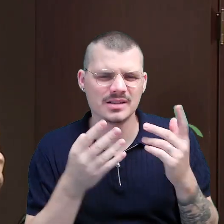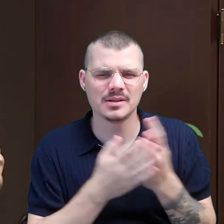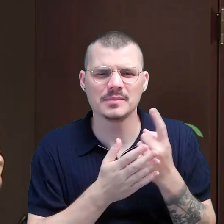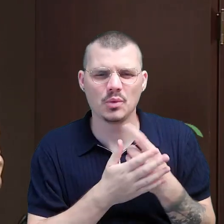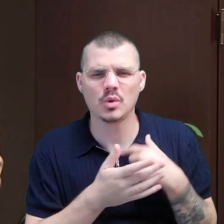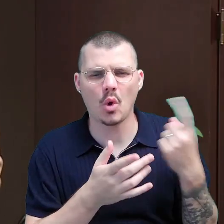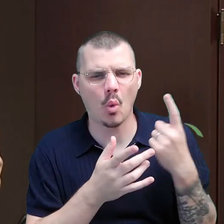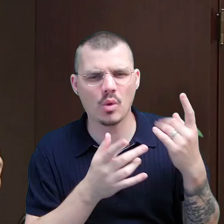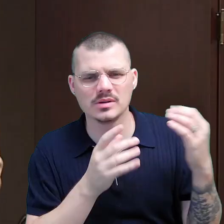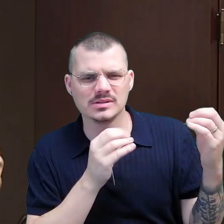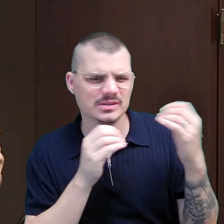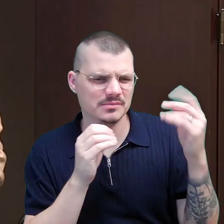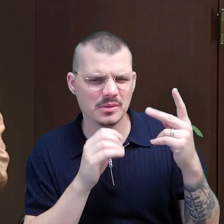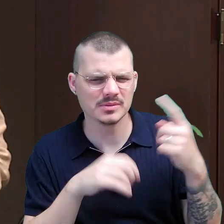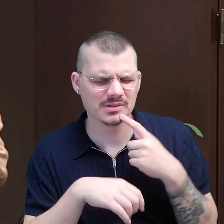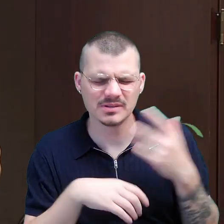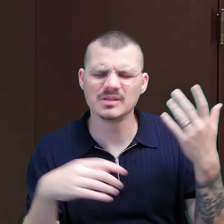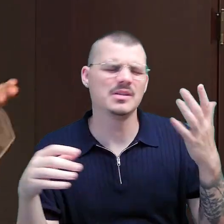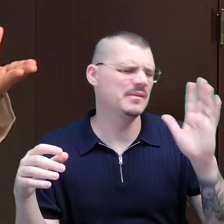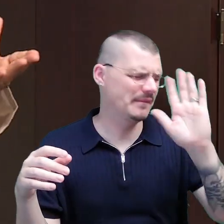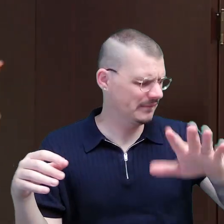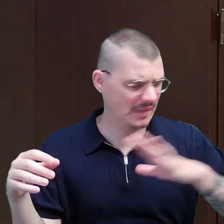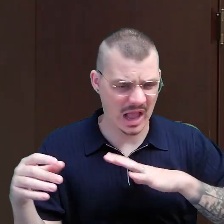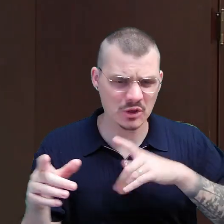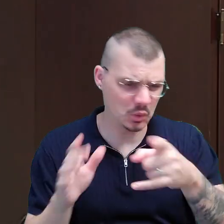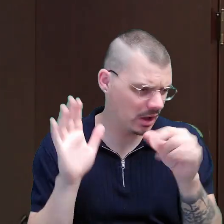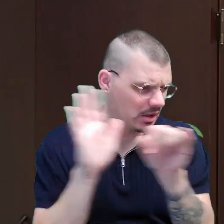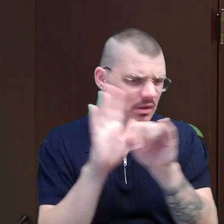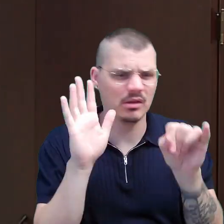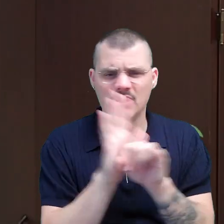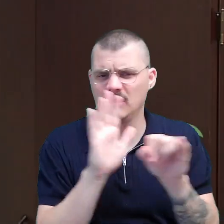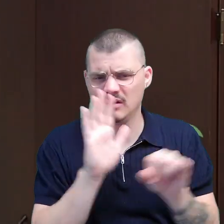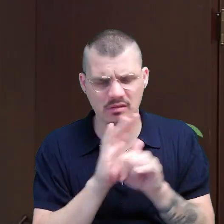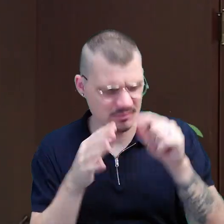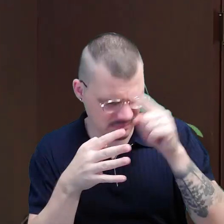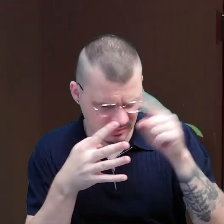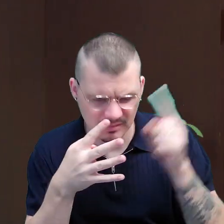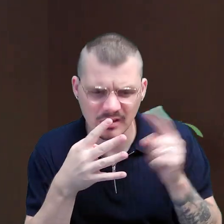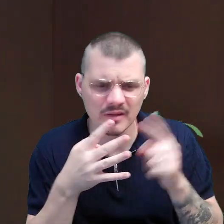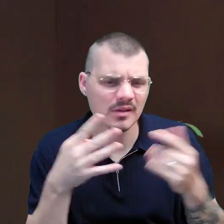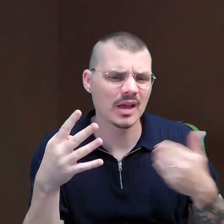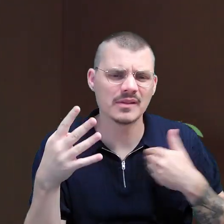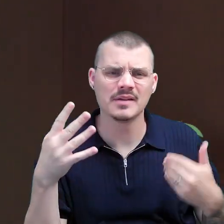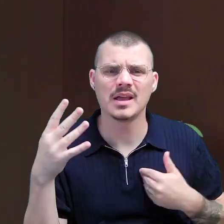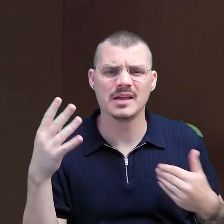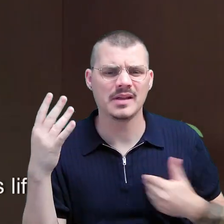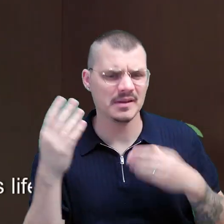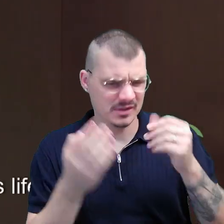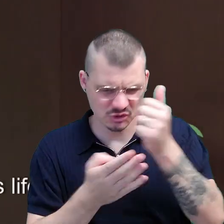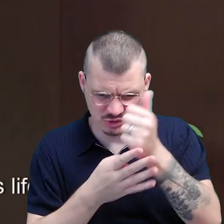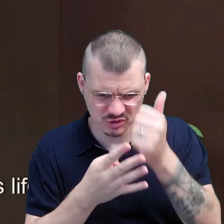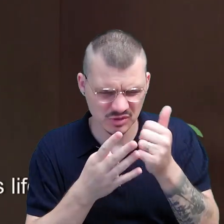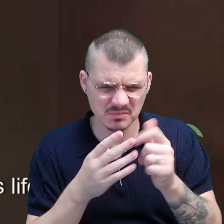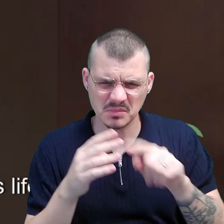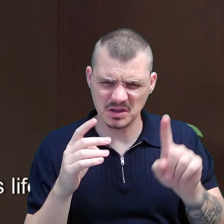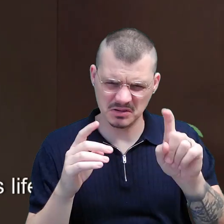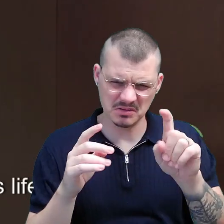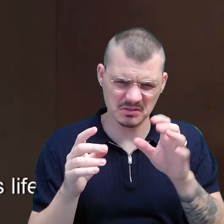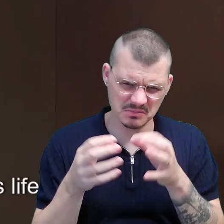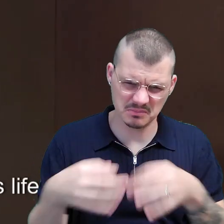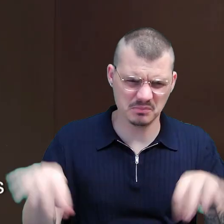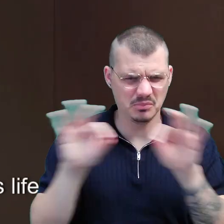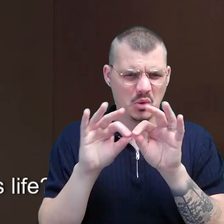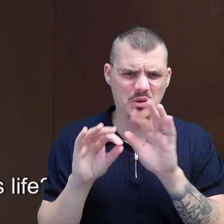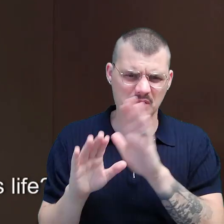pushback we sometimes get is, well, sure, you can identify all these unusual conditions and you can even treat them, but does it make a difference